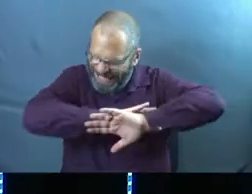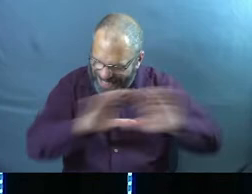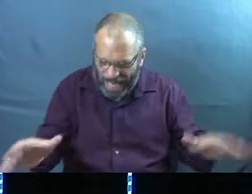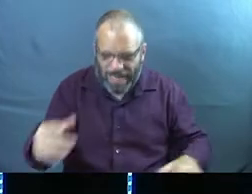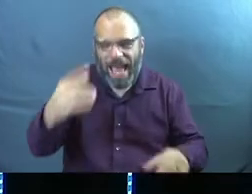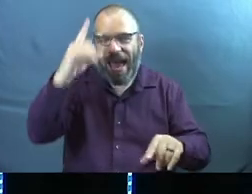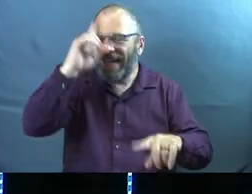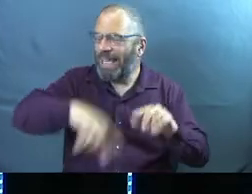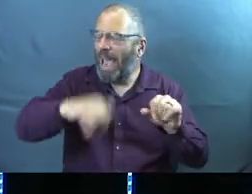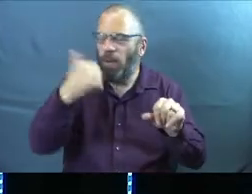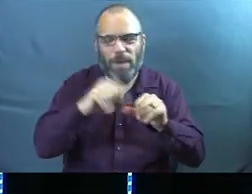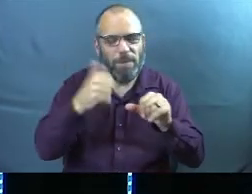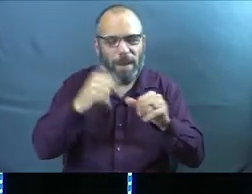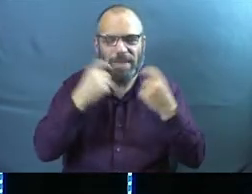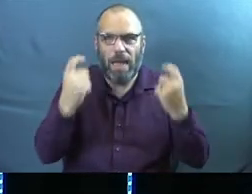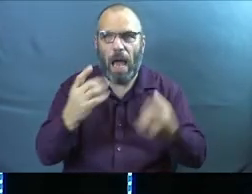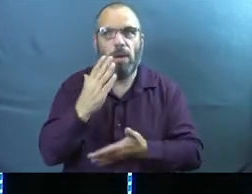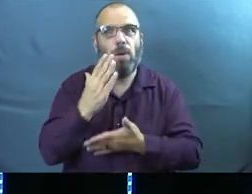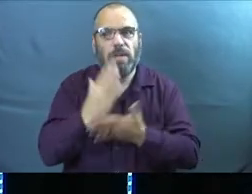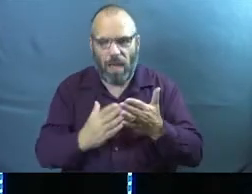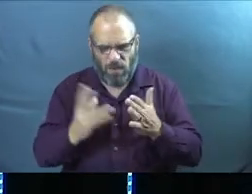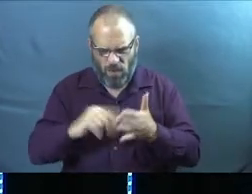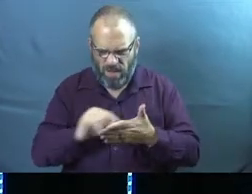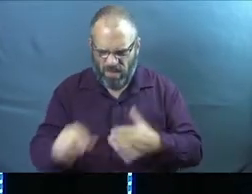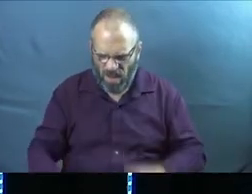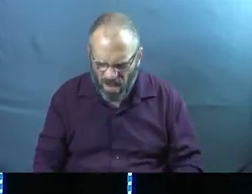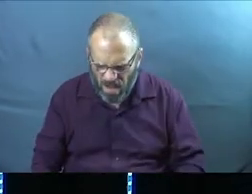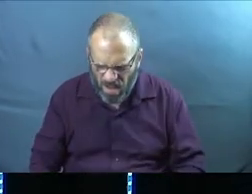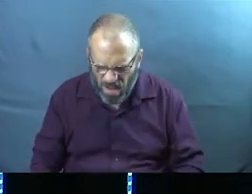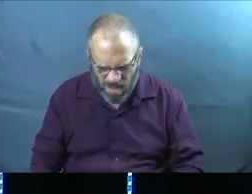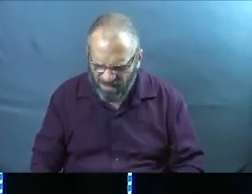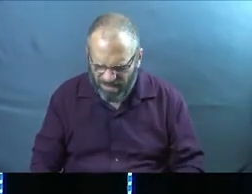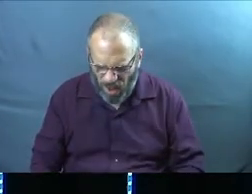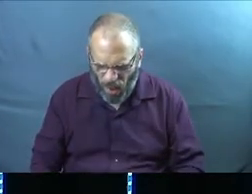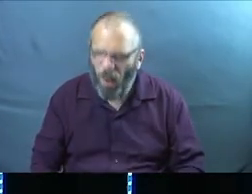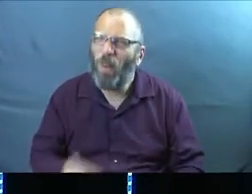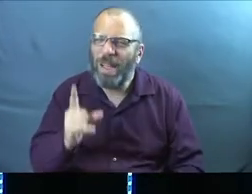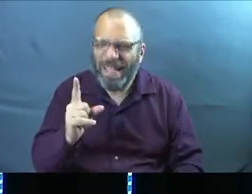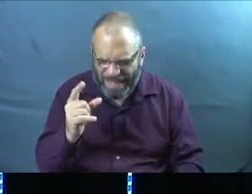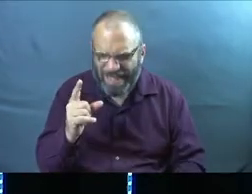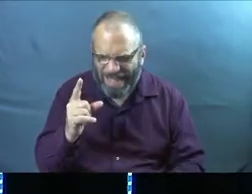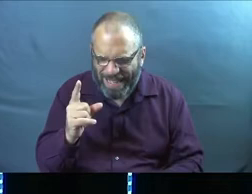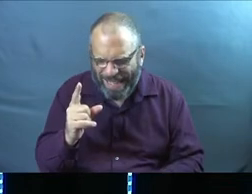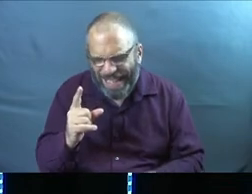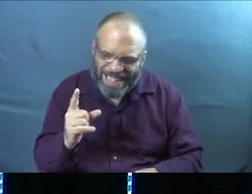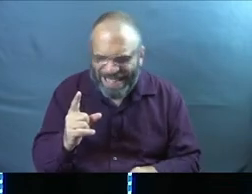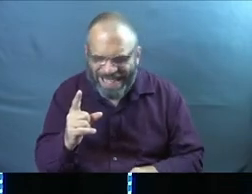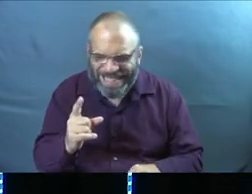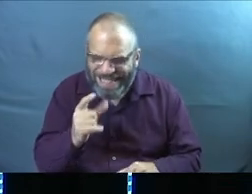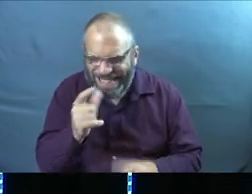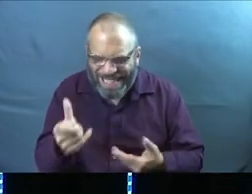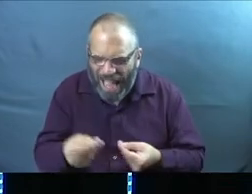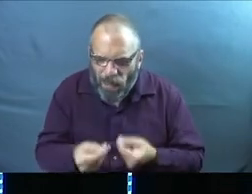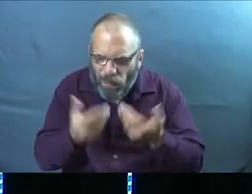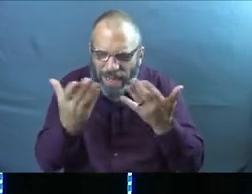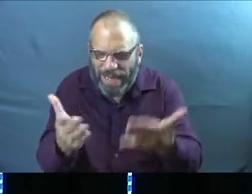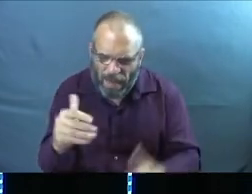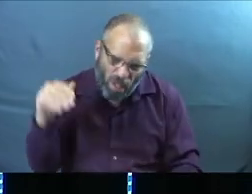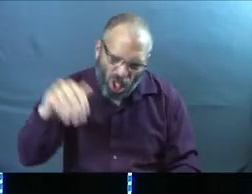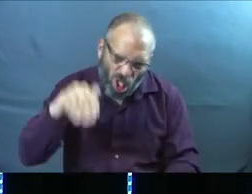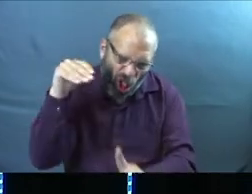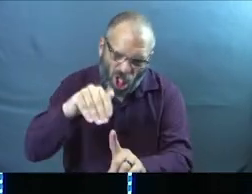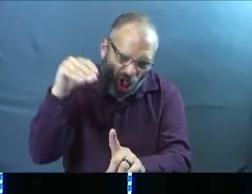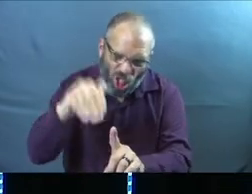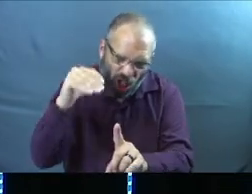his memories as well. And I know some people read that verse, and they're like, well, I don't think God actually doesn't remember. He just doesn't bring it up to you and bug you